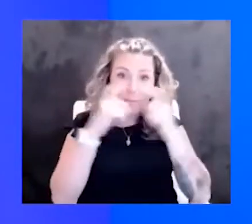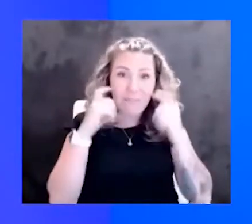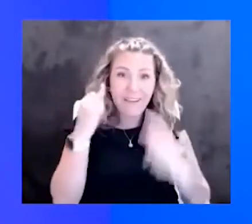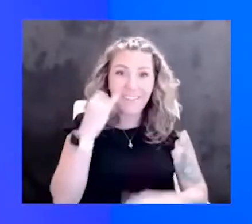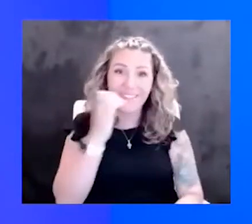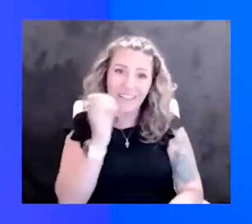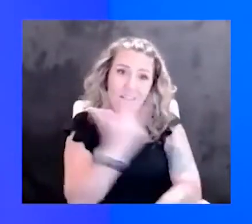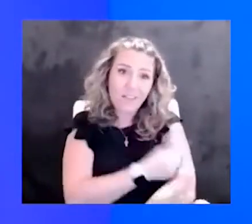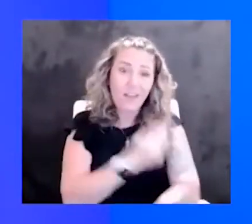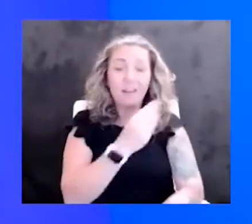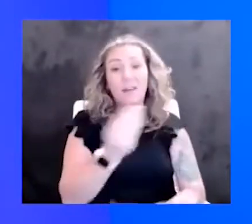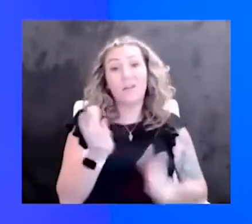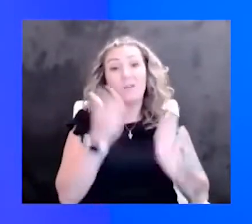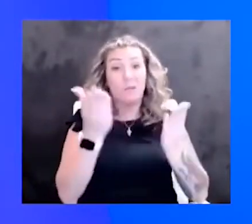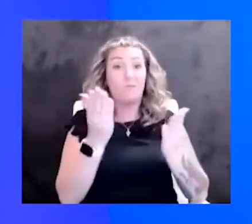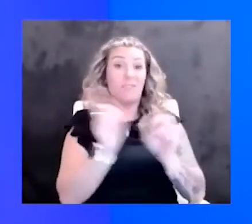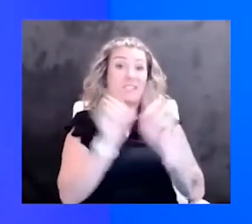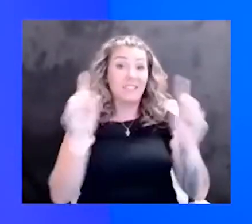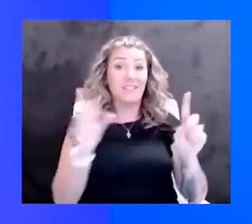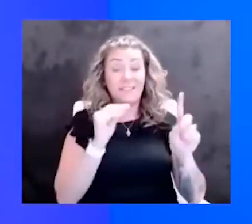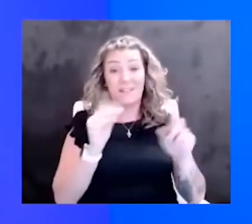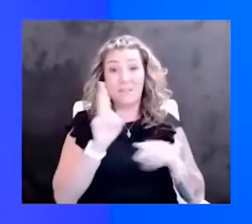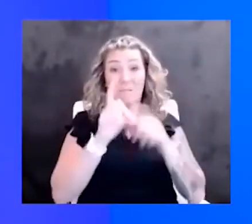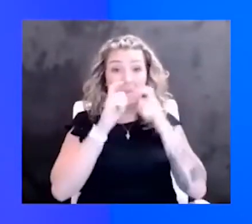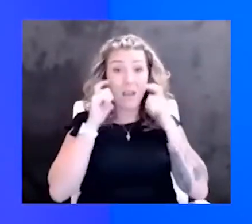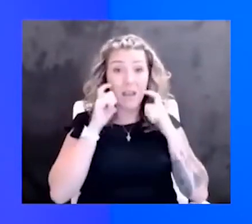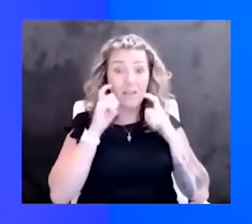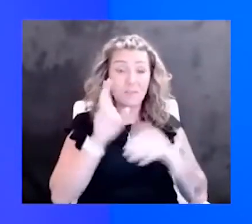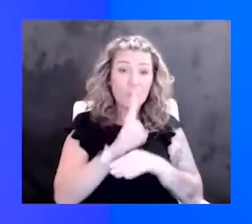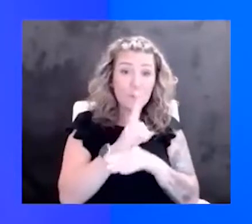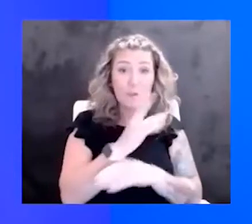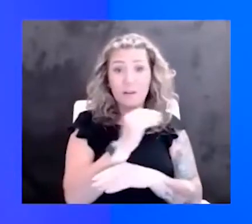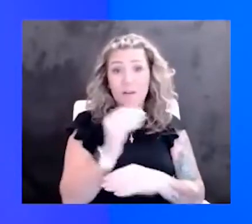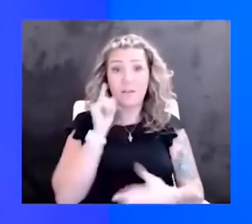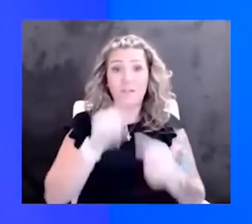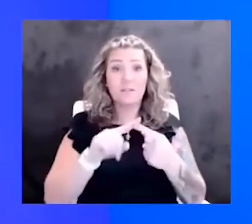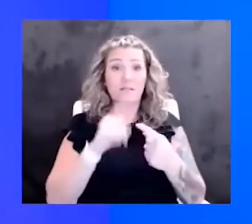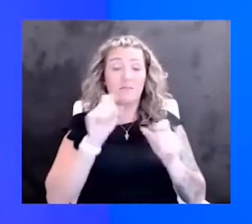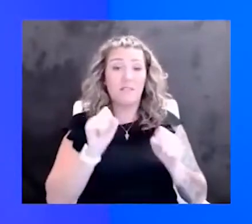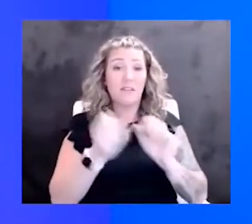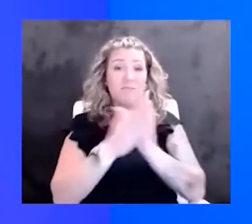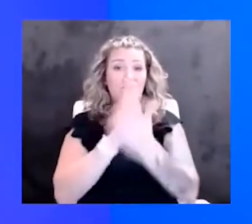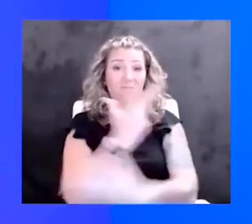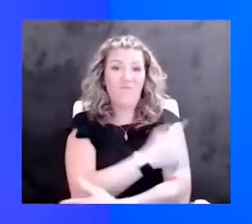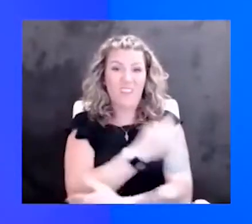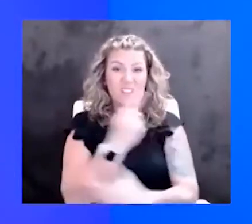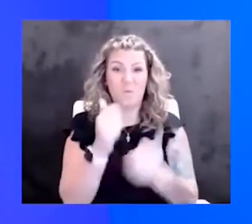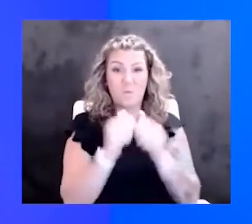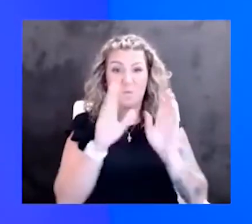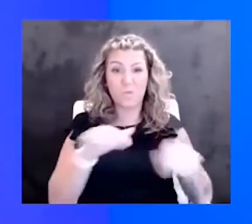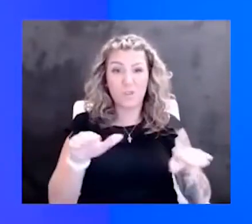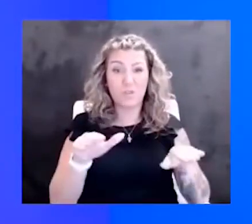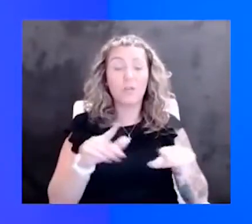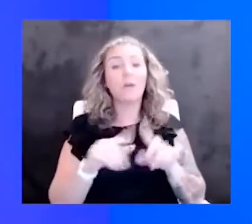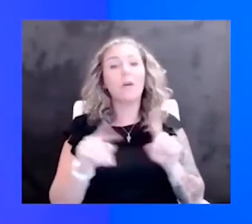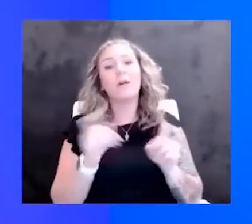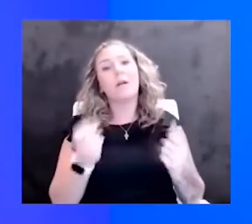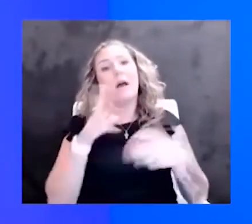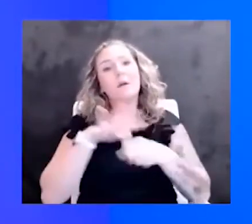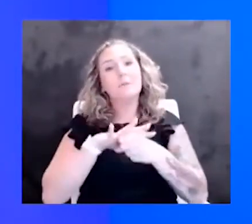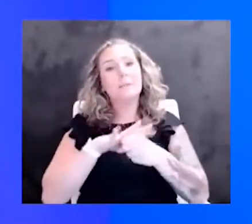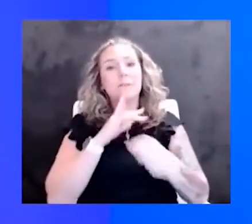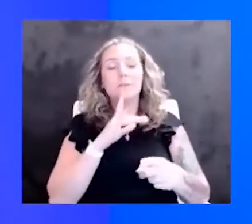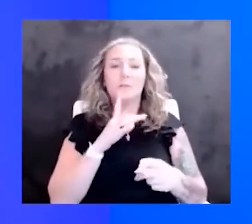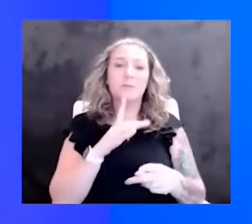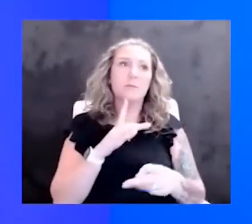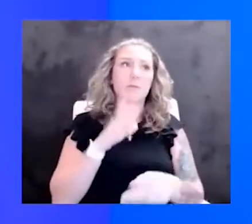distancing and mask wearing until which time we can vaccinate children. But there will be a lot of pressure, and I think we'll end up with an odd